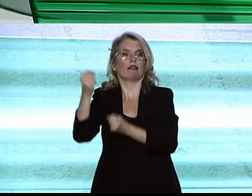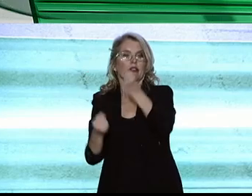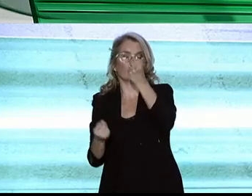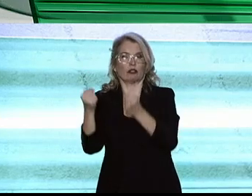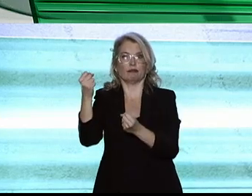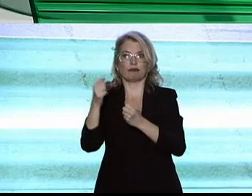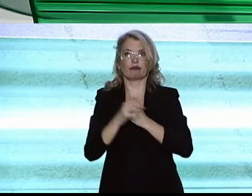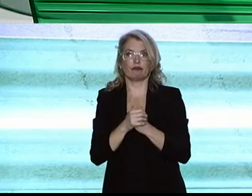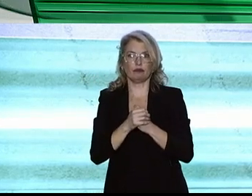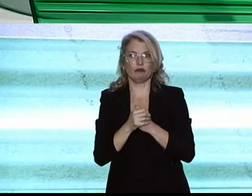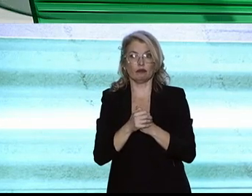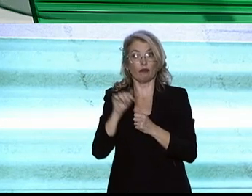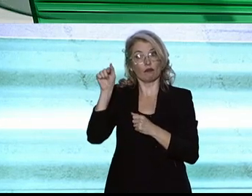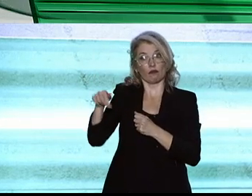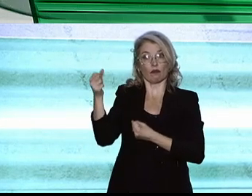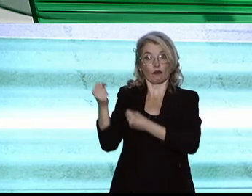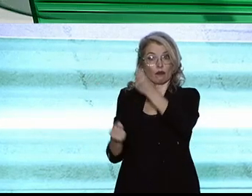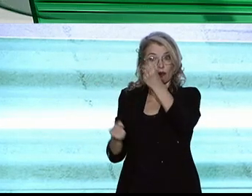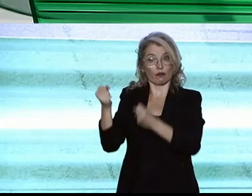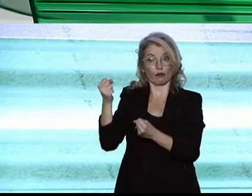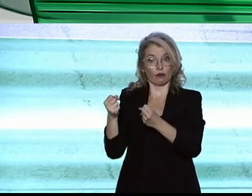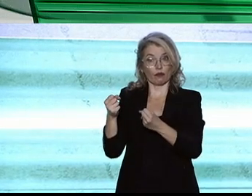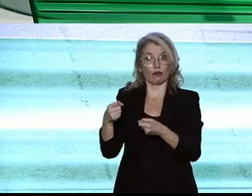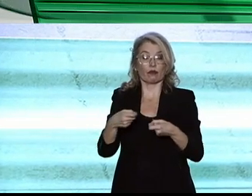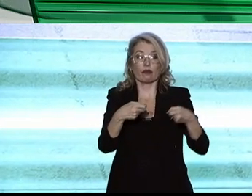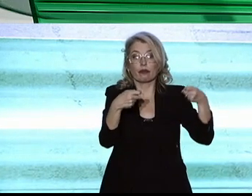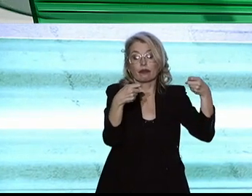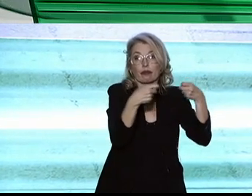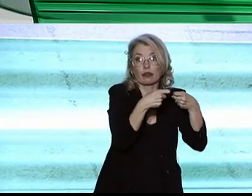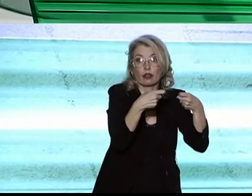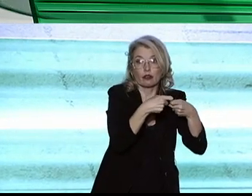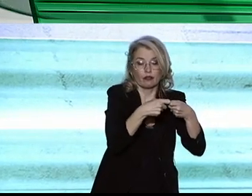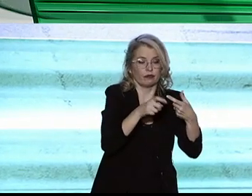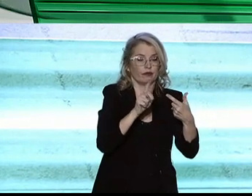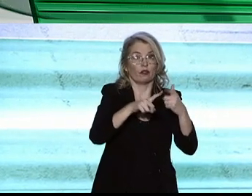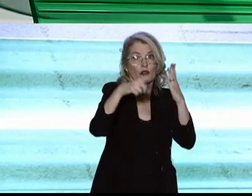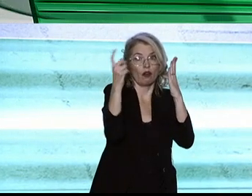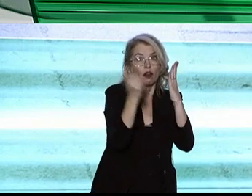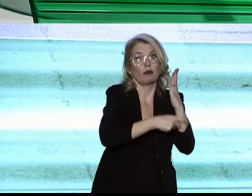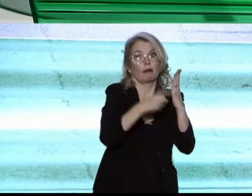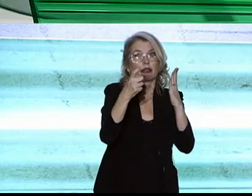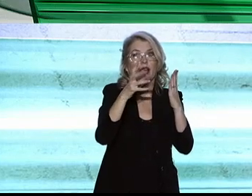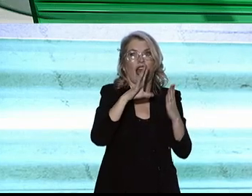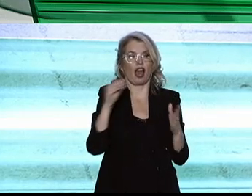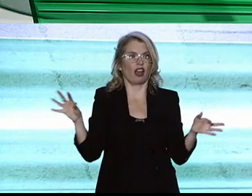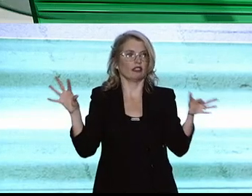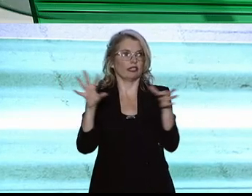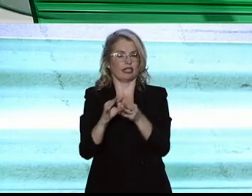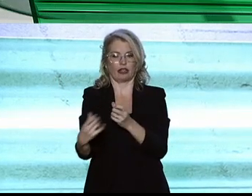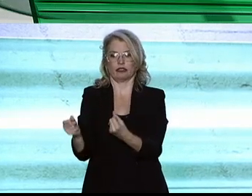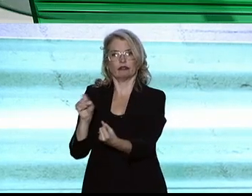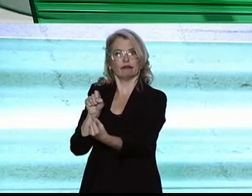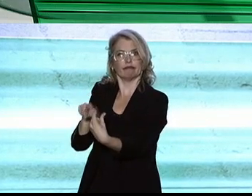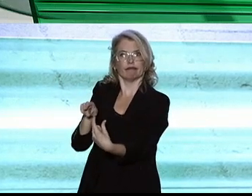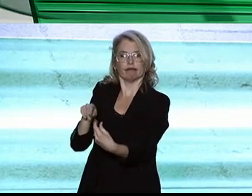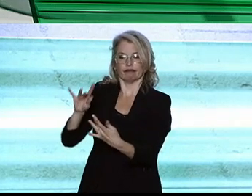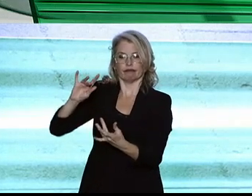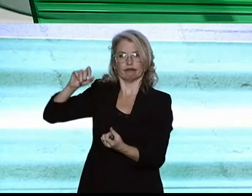software-defined vehicle. This is a vehicle which is electrified, automated, and